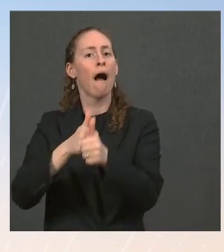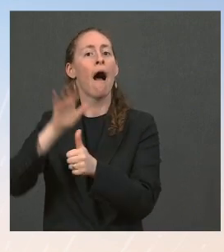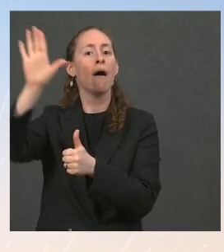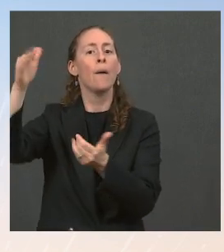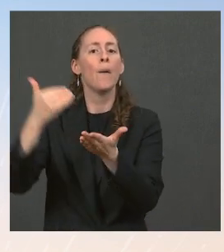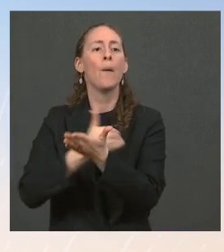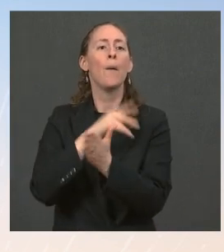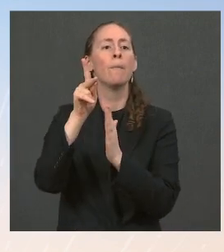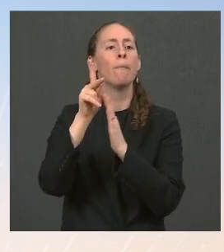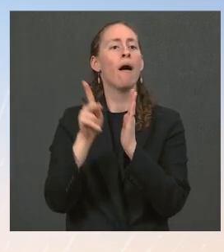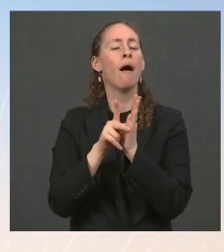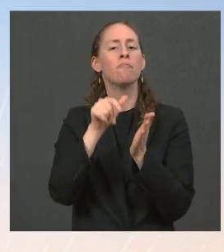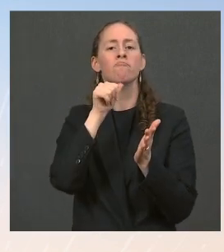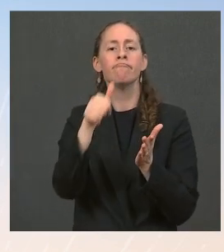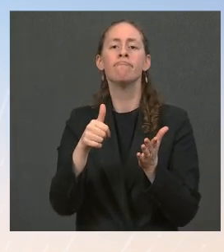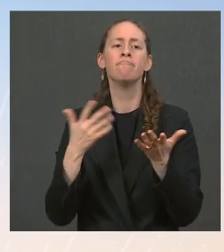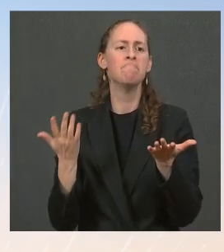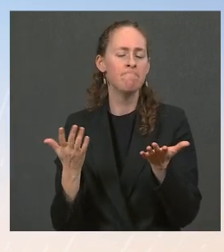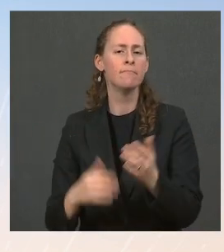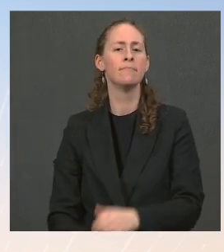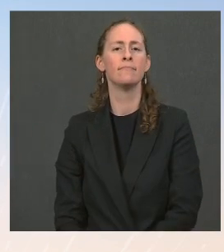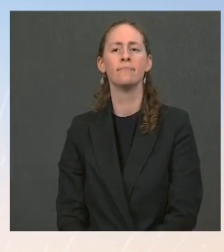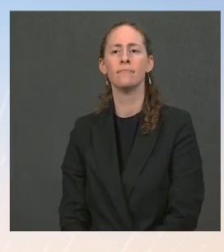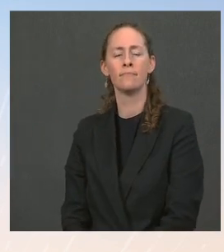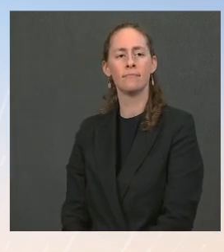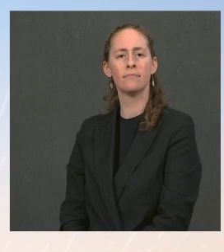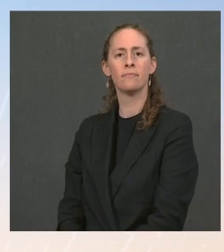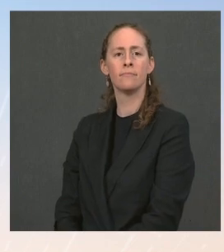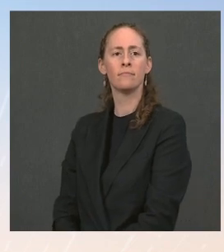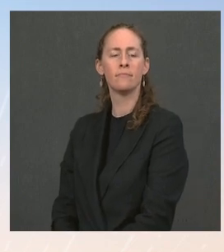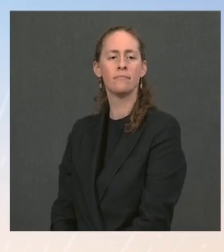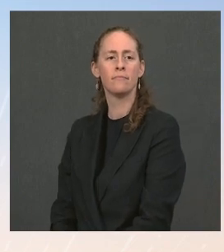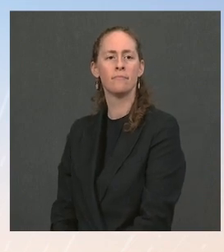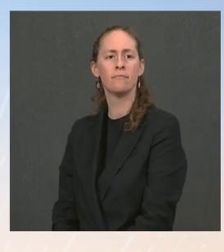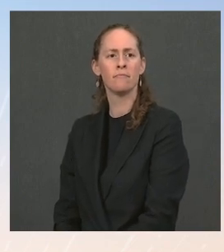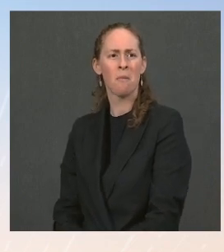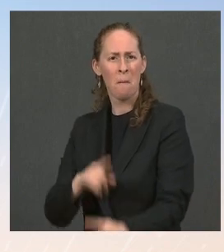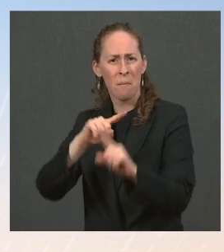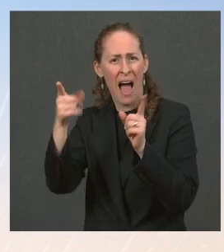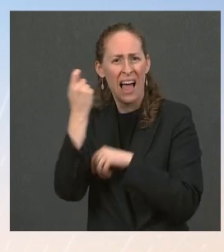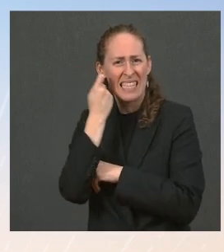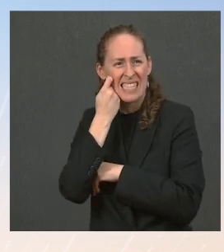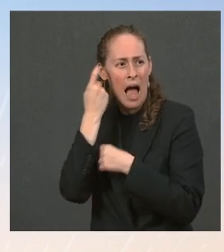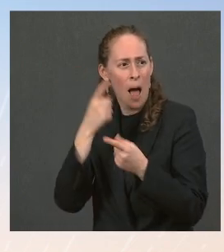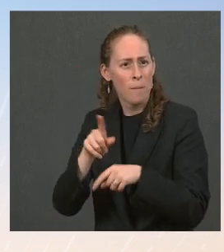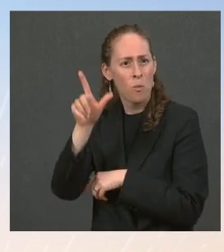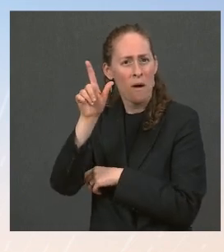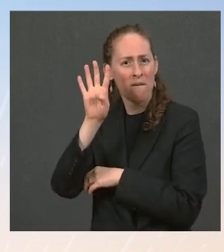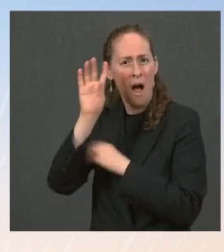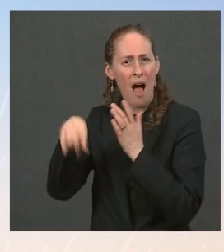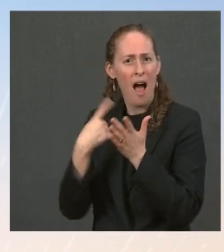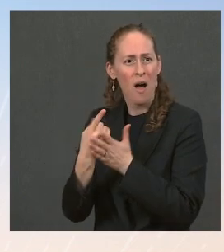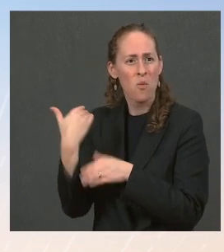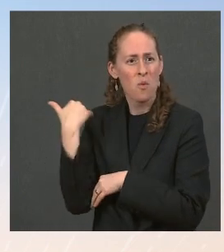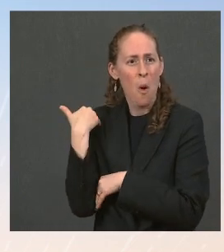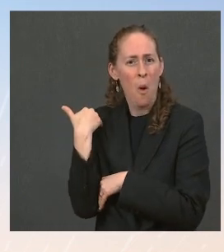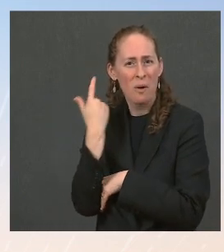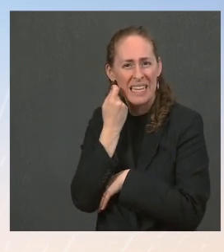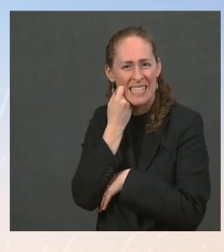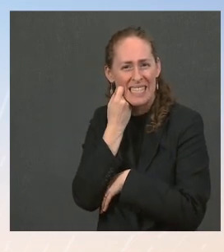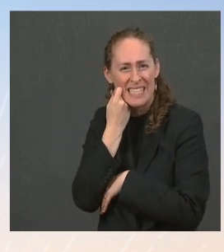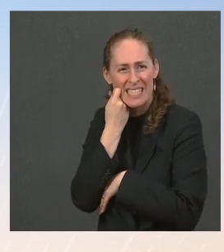to those incidents. There's nothing different that happened in the last 24 hours since he was with Boris Johnson because of his exposure. Correct.